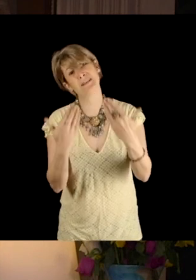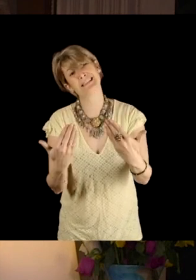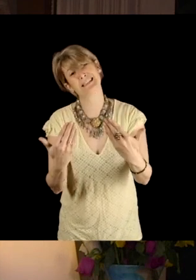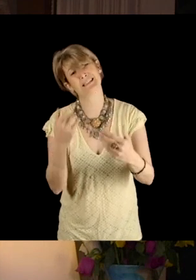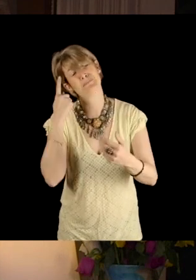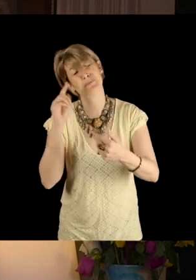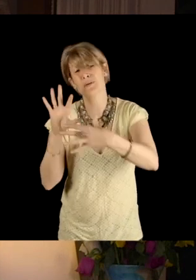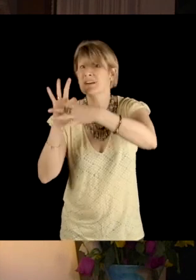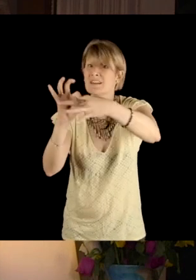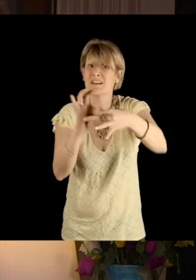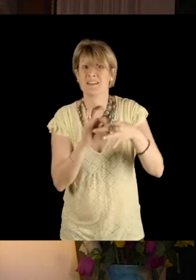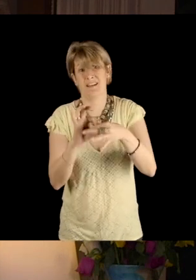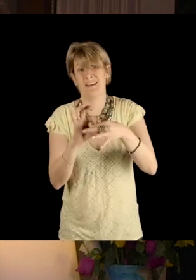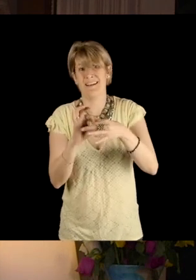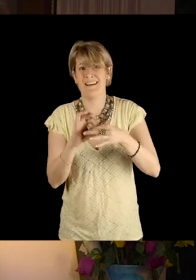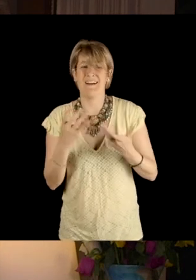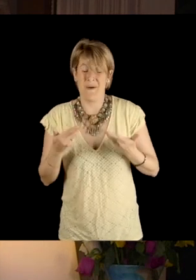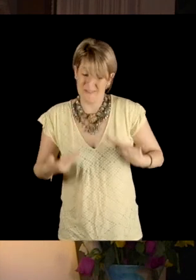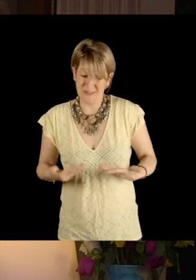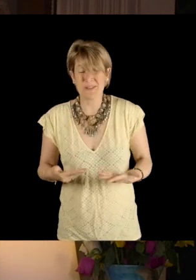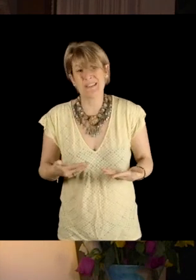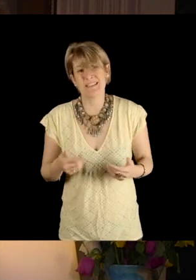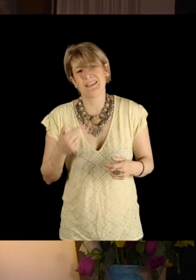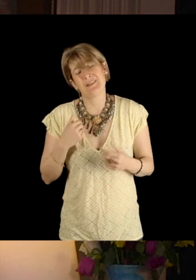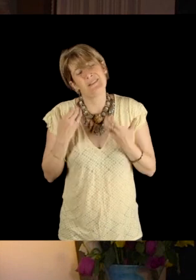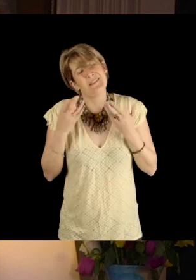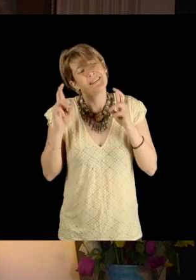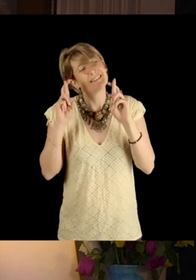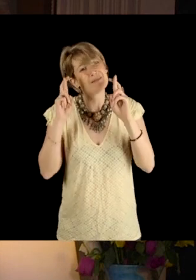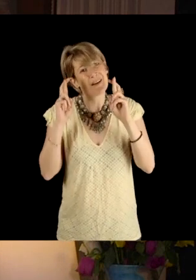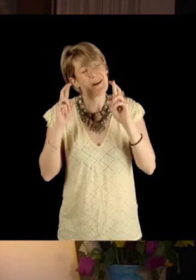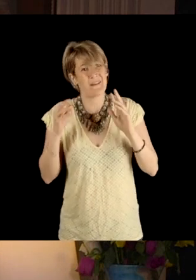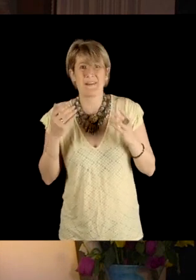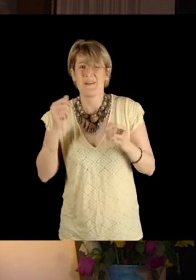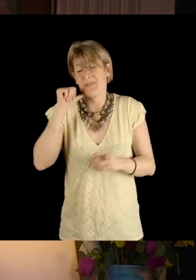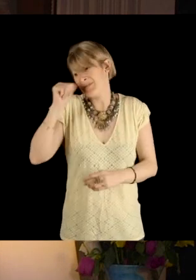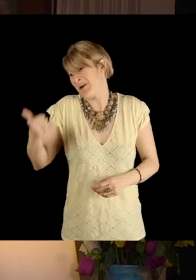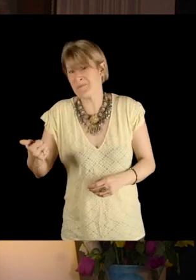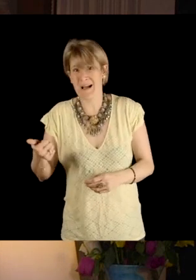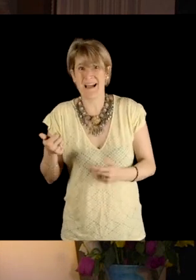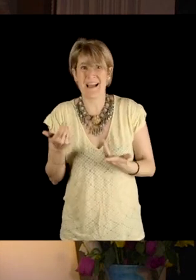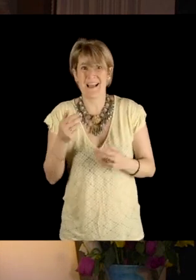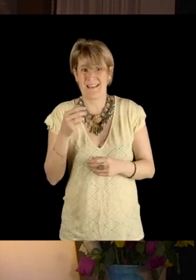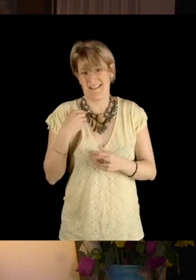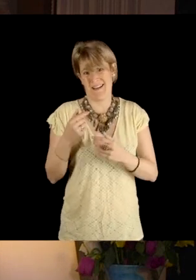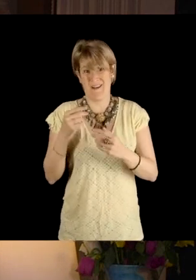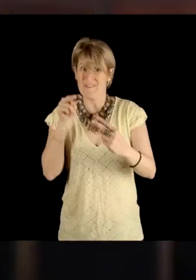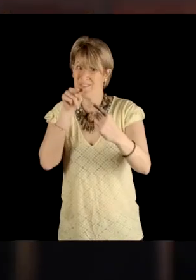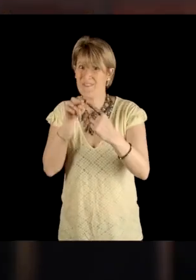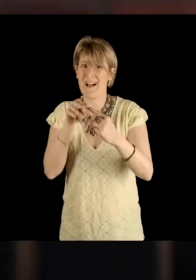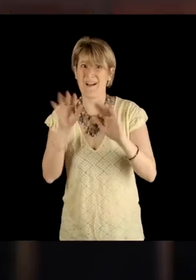taking up the aspect of how to connect ourselves with our deeper self tomorrow.